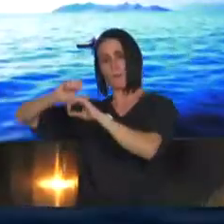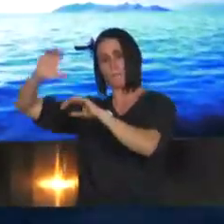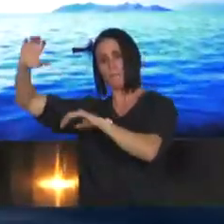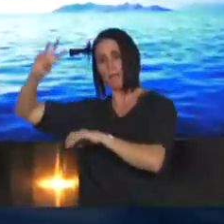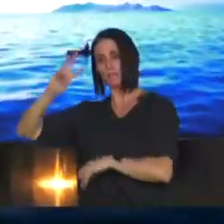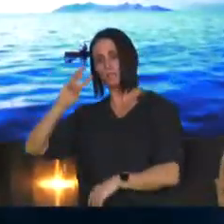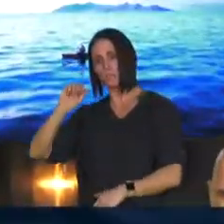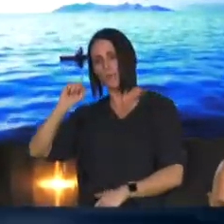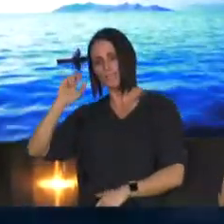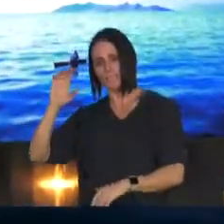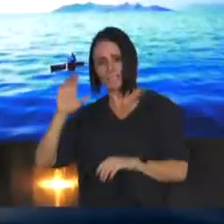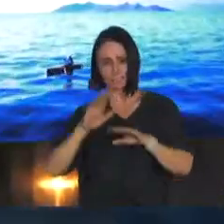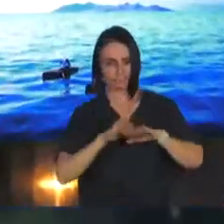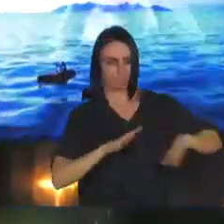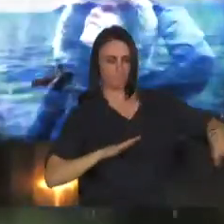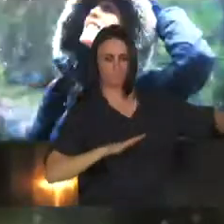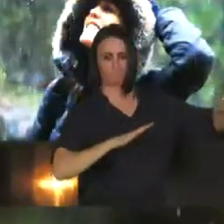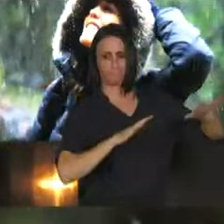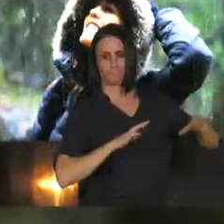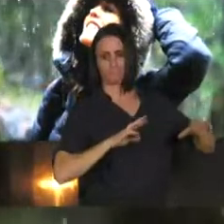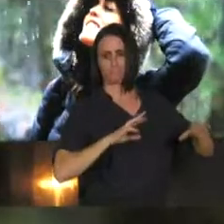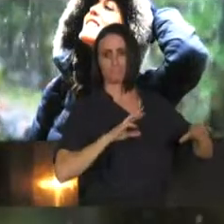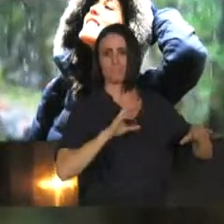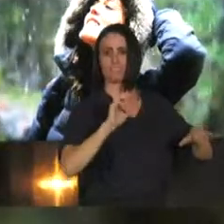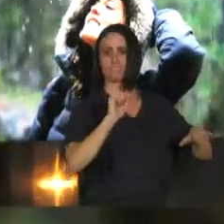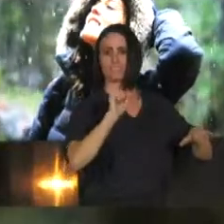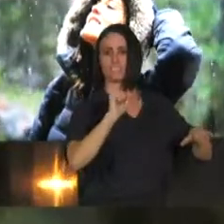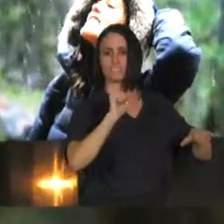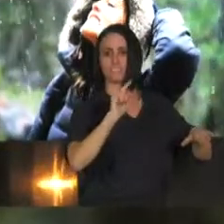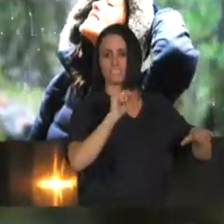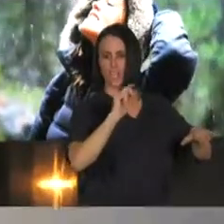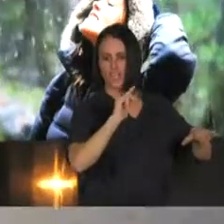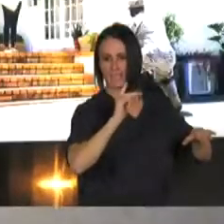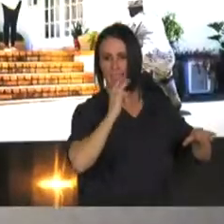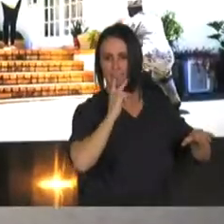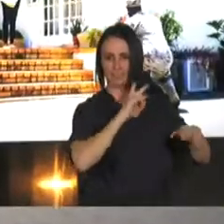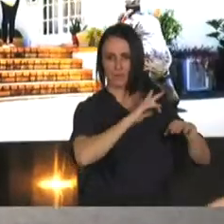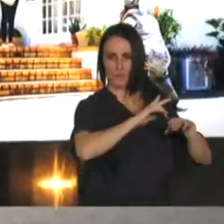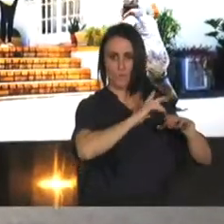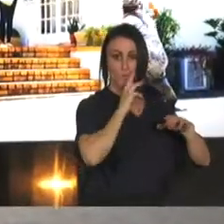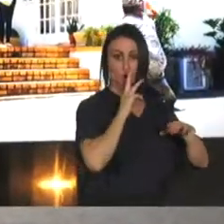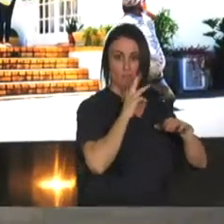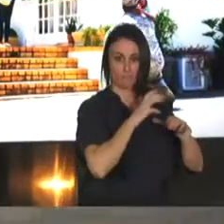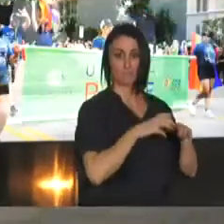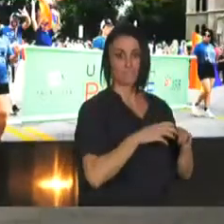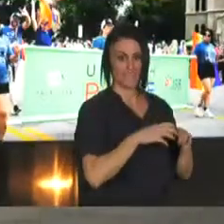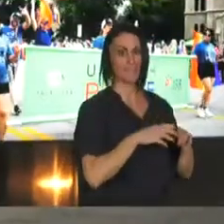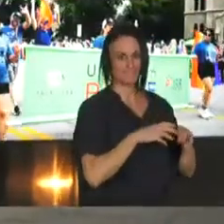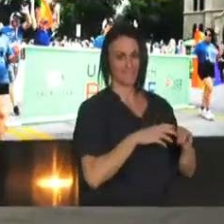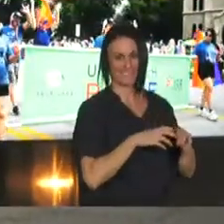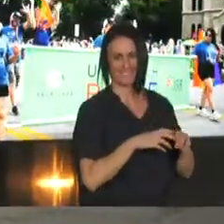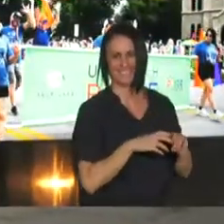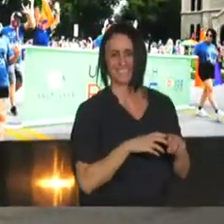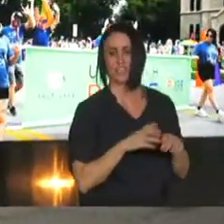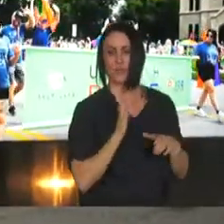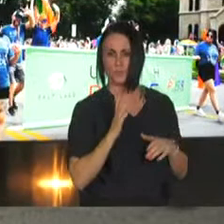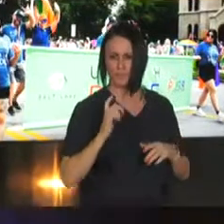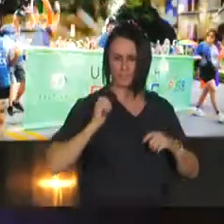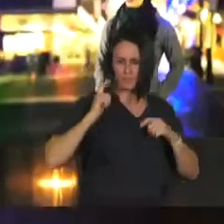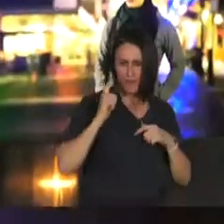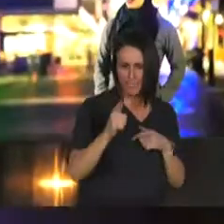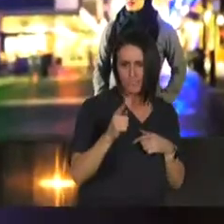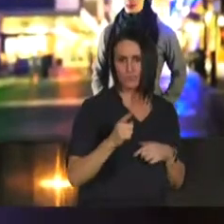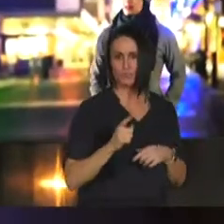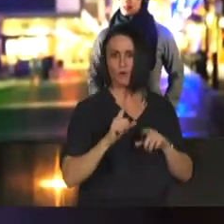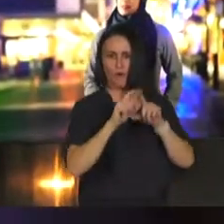Great Salt Lake to the west. A city that will surprise you with its tenacity and pride.